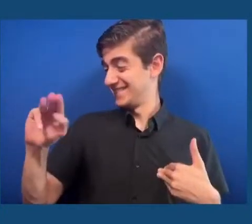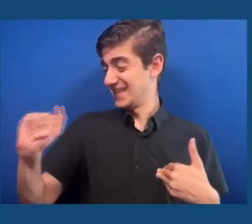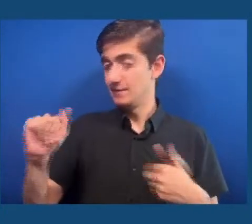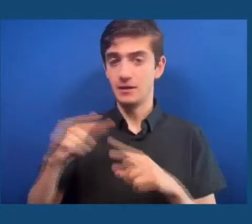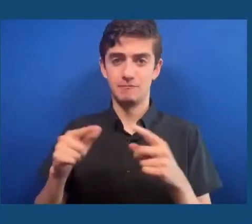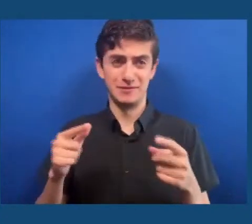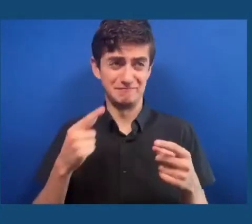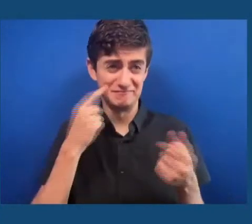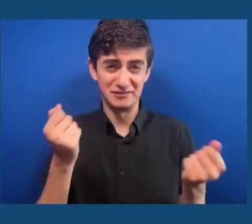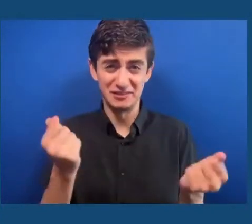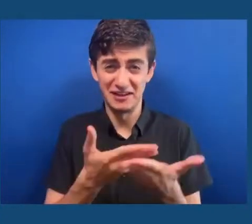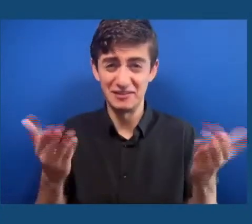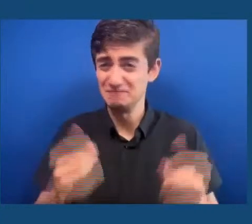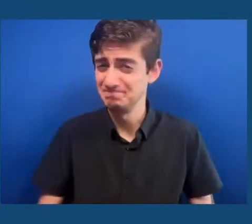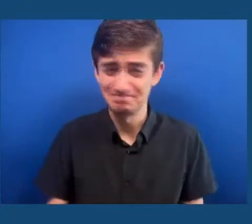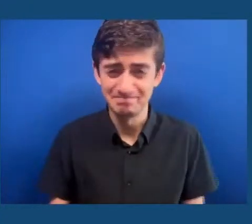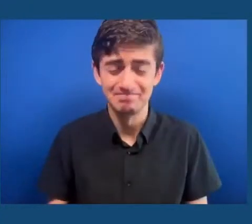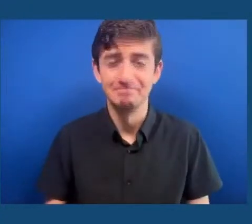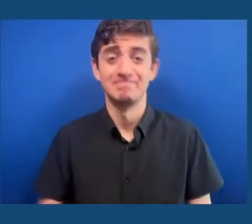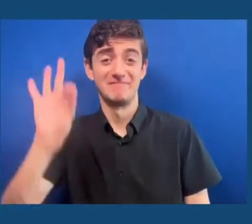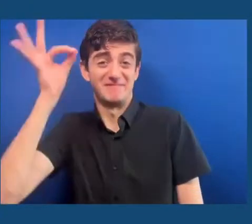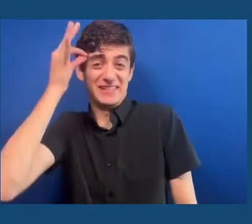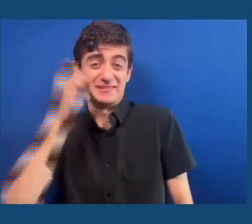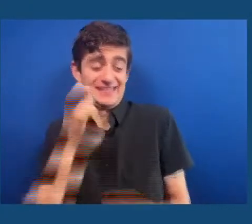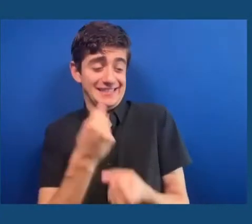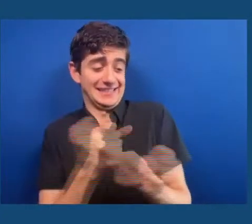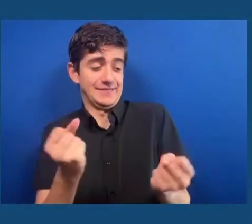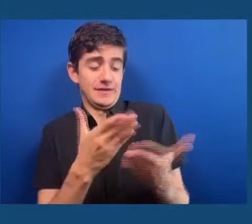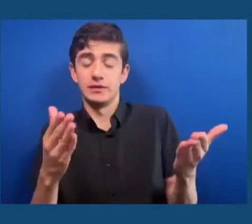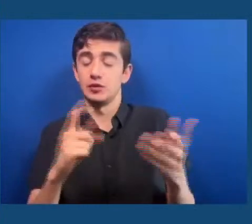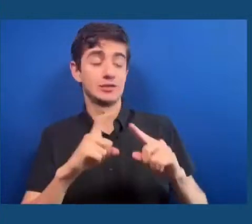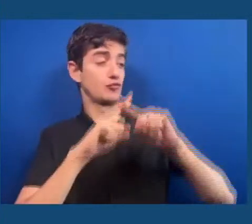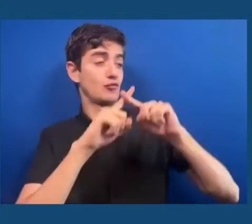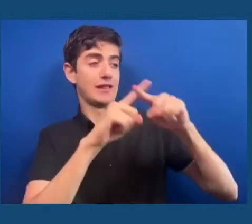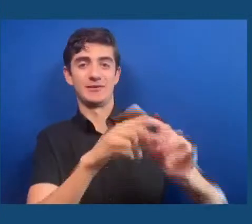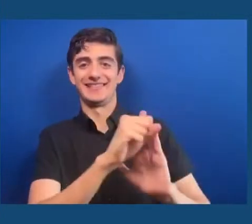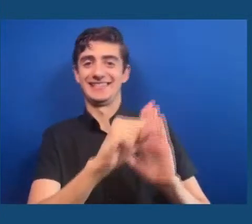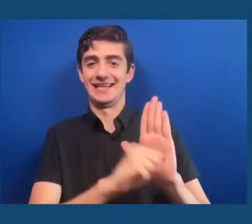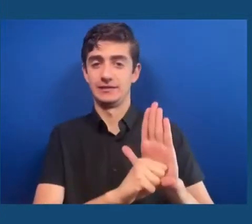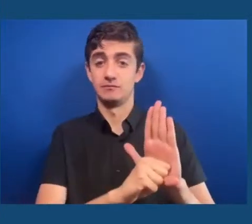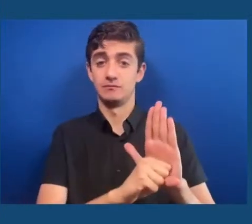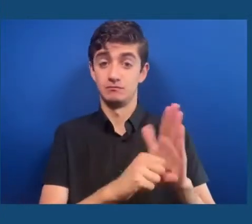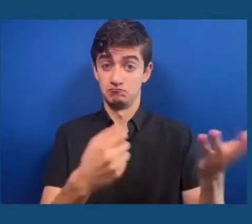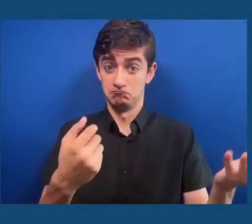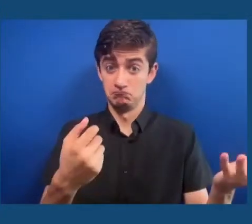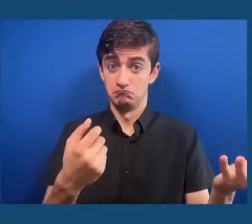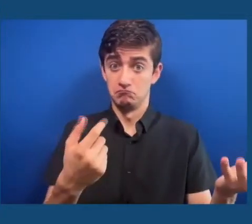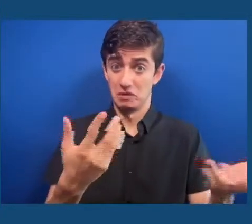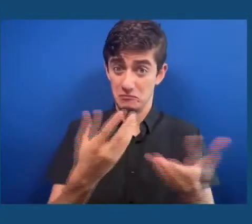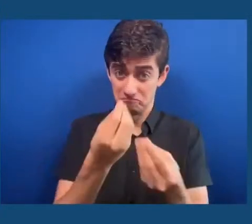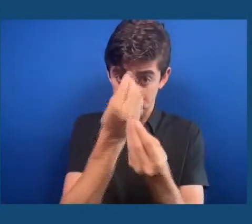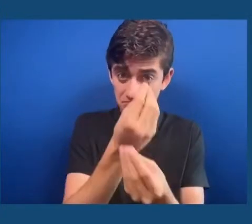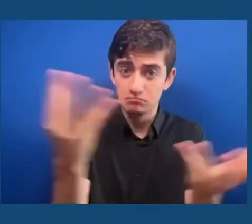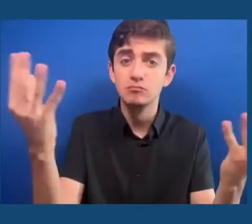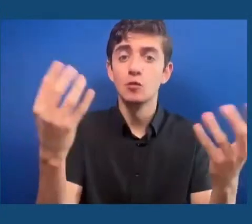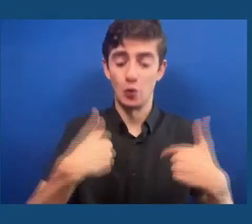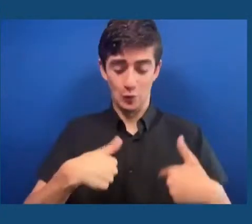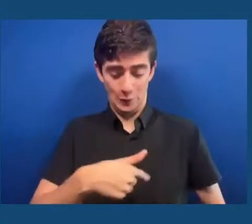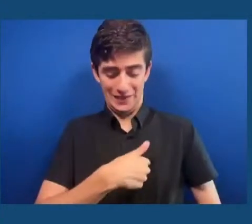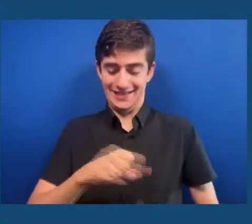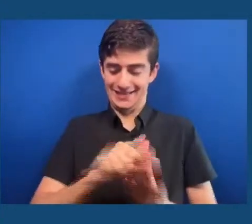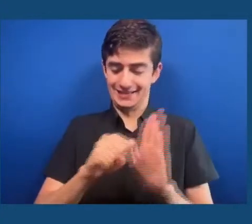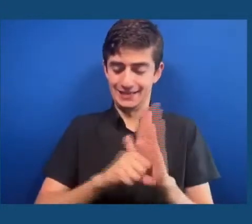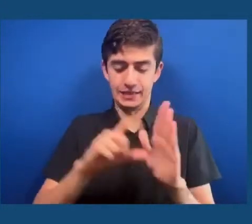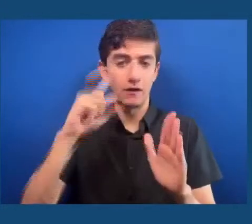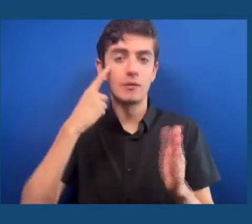your state, right? You have to count on your state. And that's what I want to say, is that we are here. We cannot afford